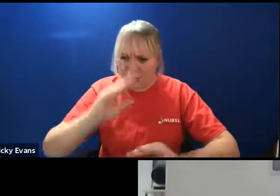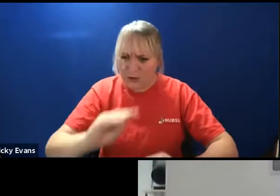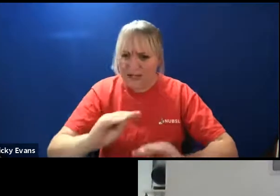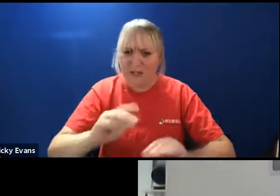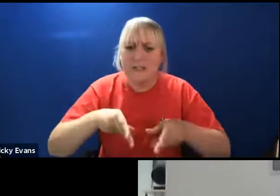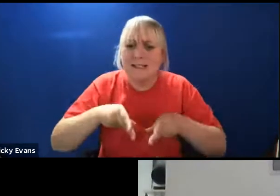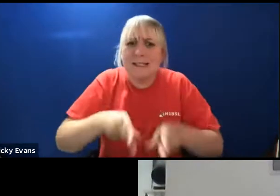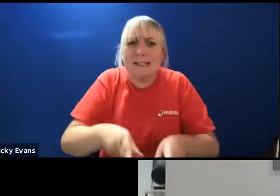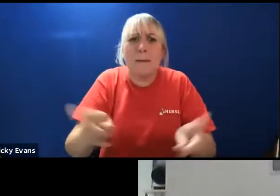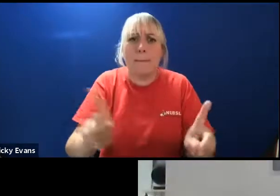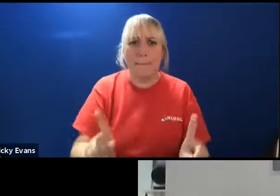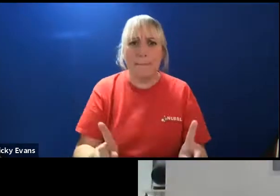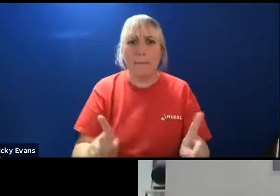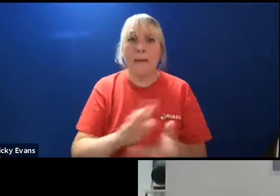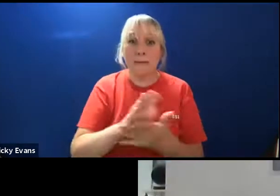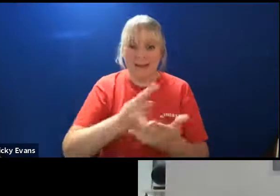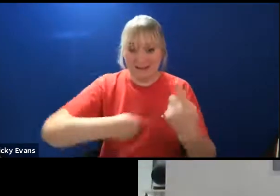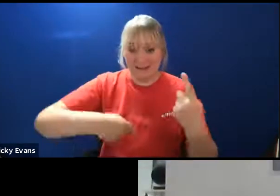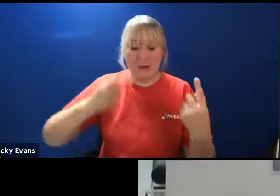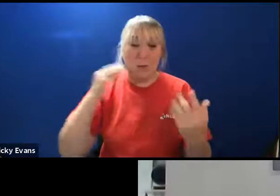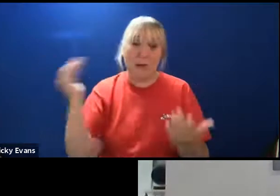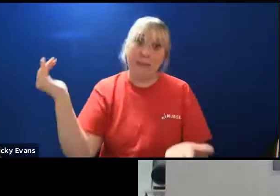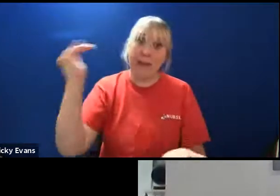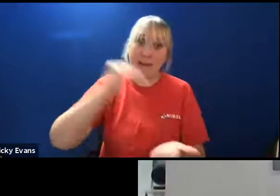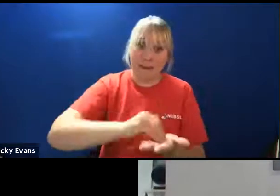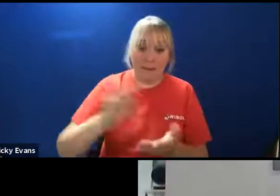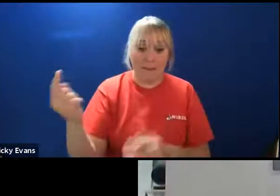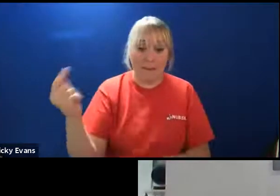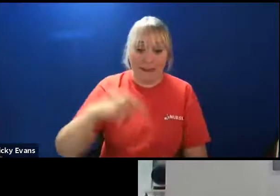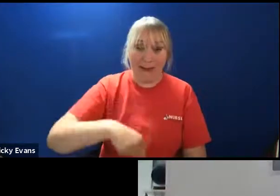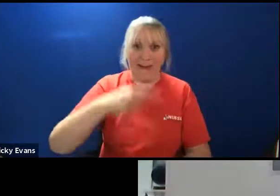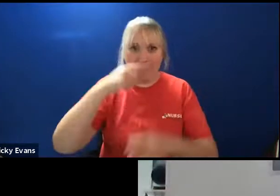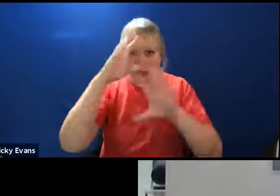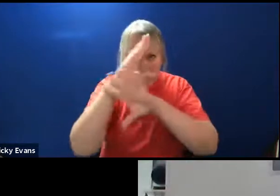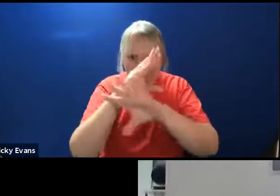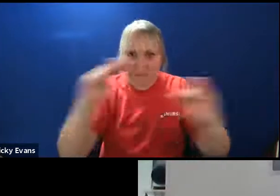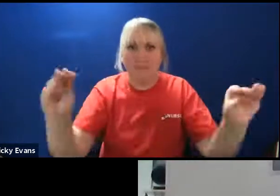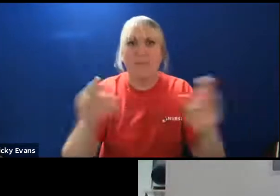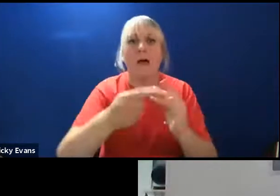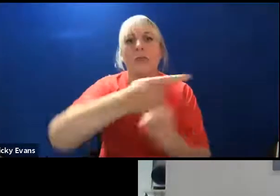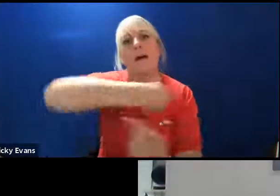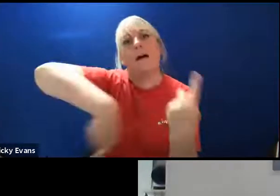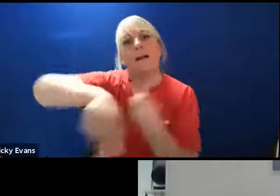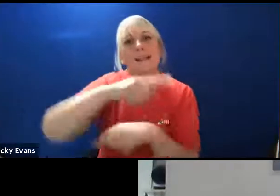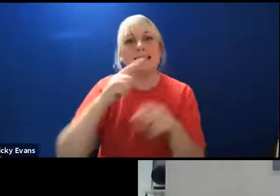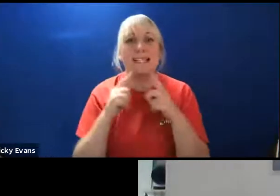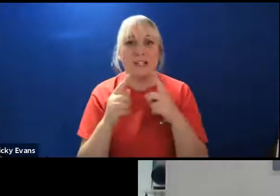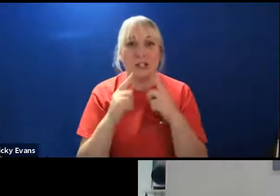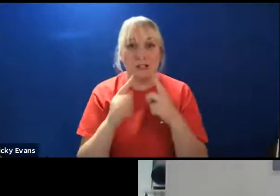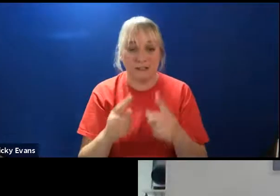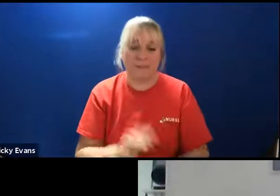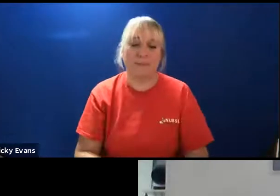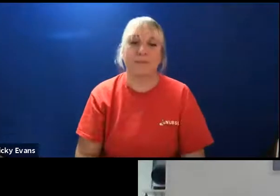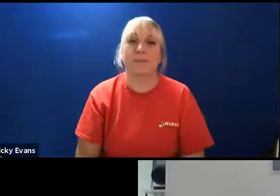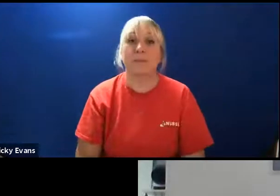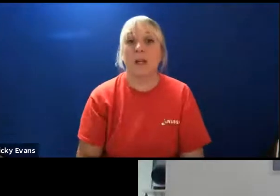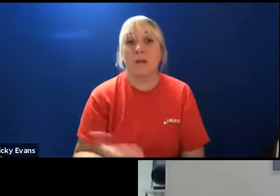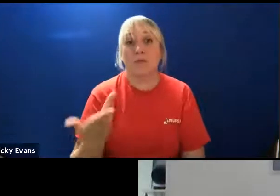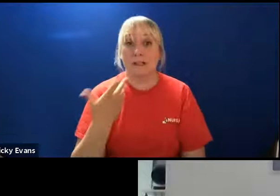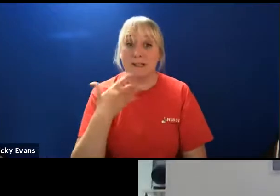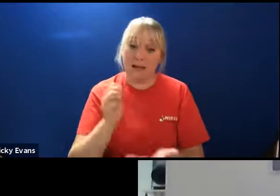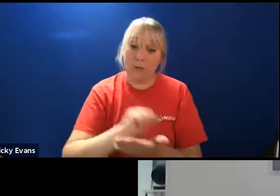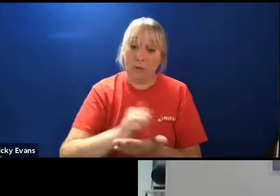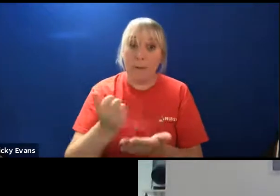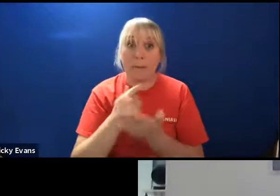home. Recently, jointly with the Cuba Solidarity Campaign, we published a book which brings together the